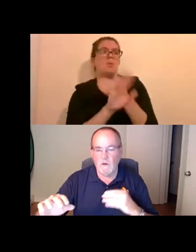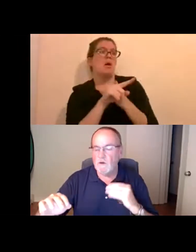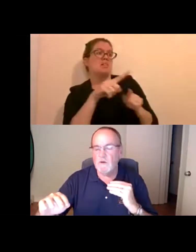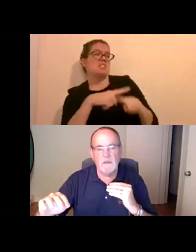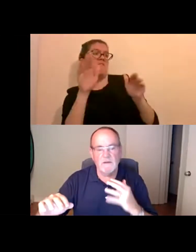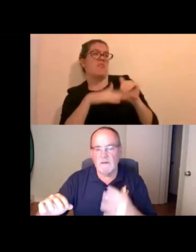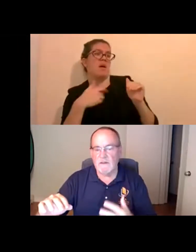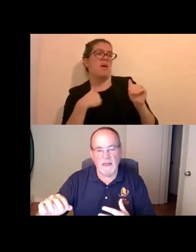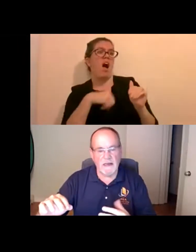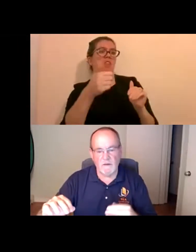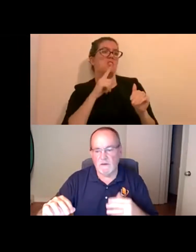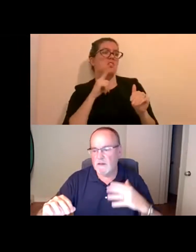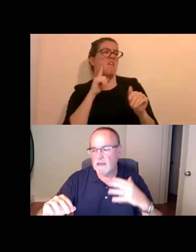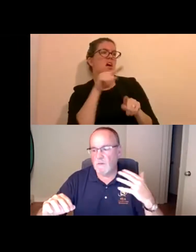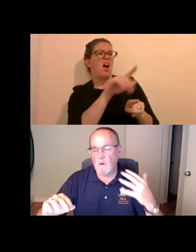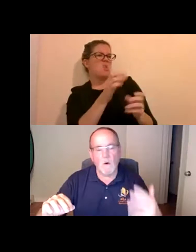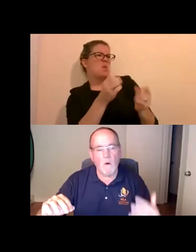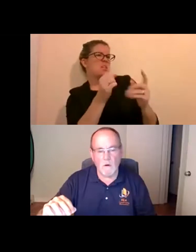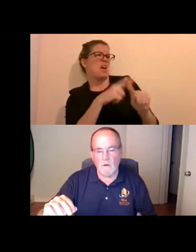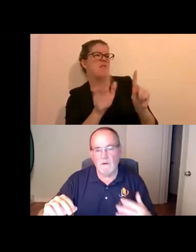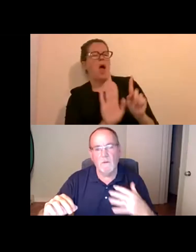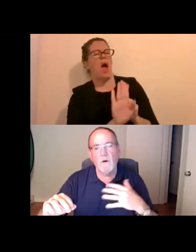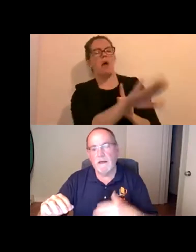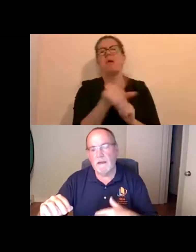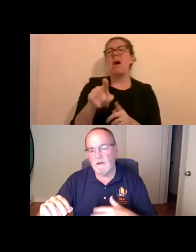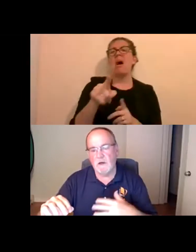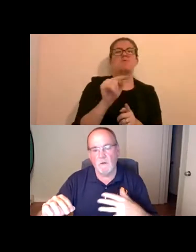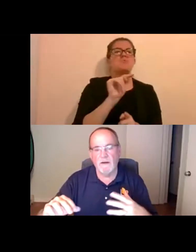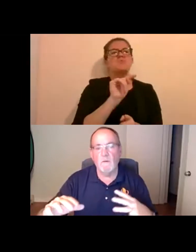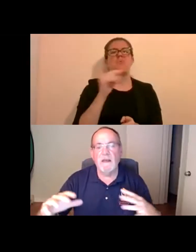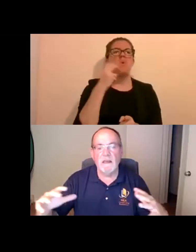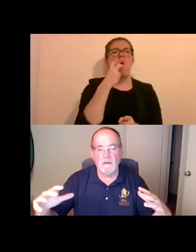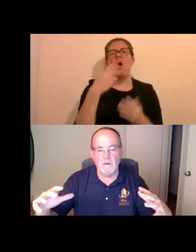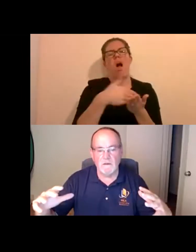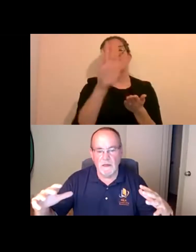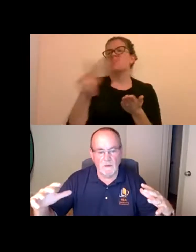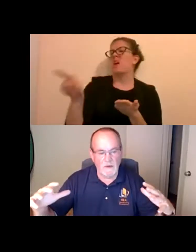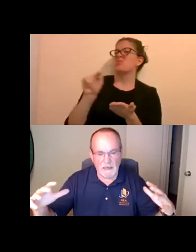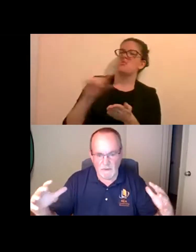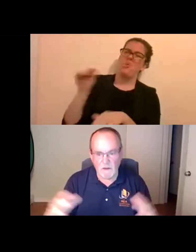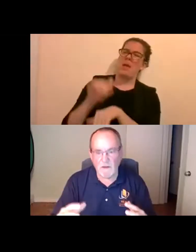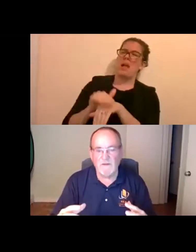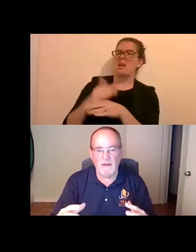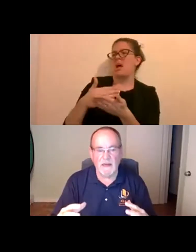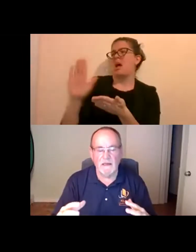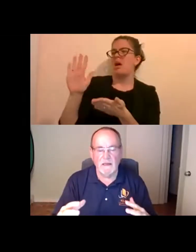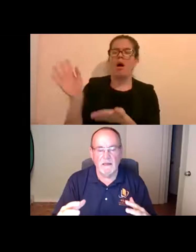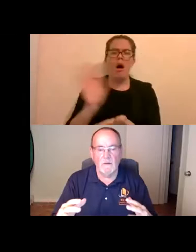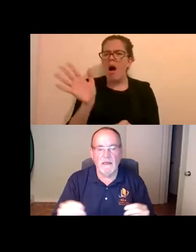who use a different sign language, or they are more oral, or they're more English, or whatever. We need to be